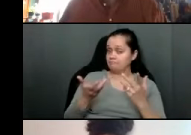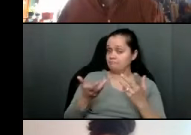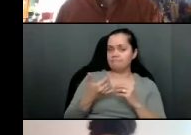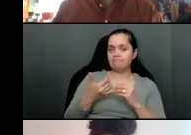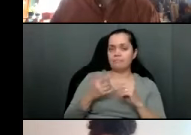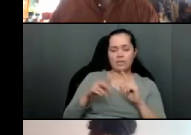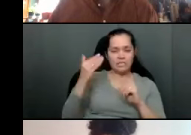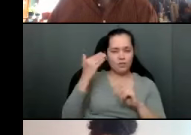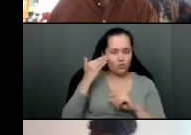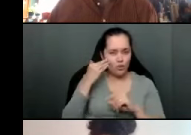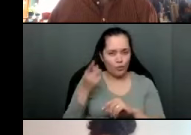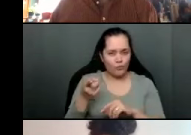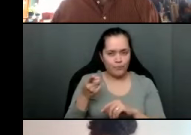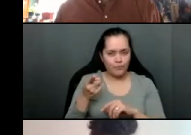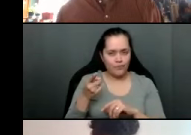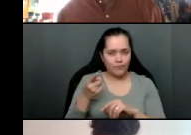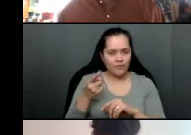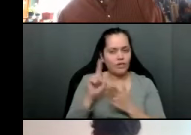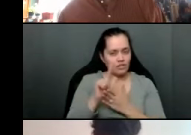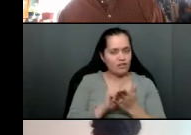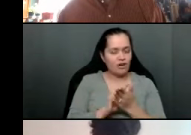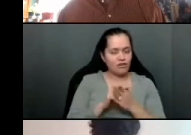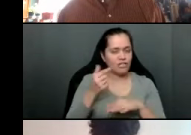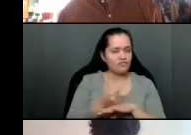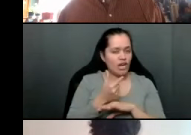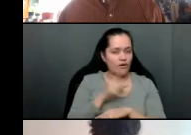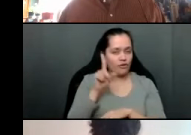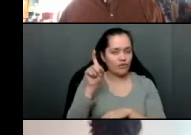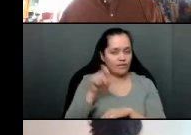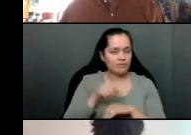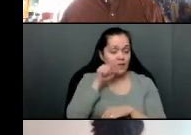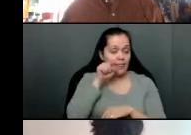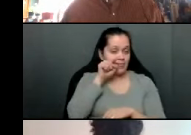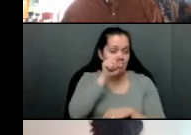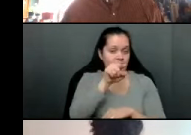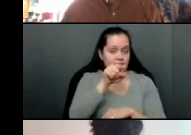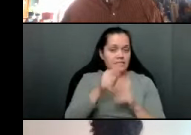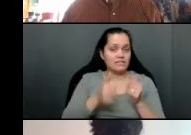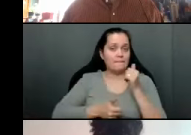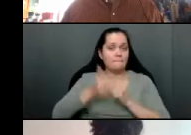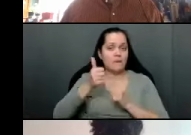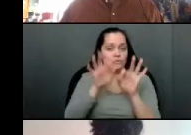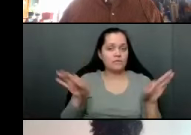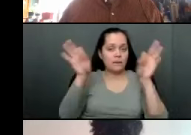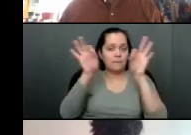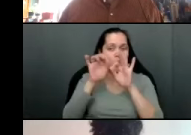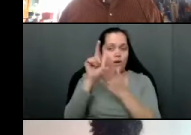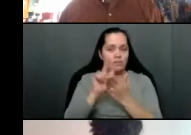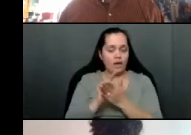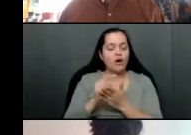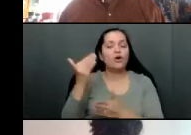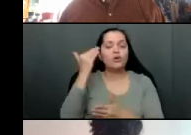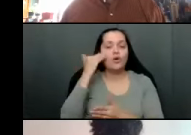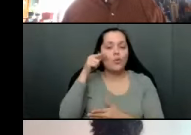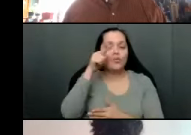But did you know that there are laws of geography? And this one is the most important law. Know this